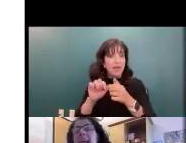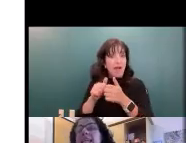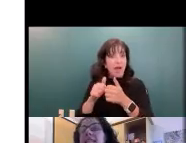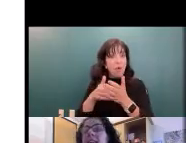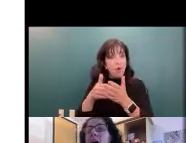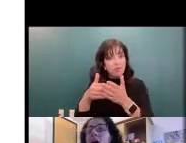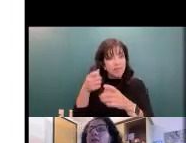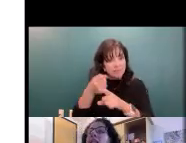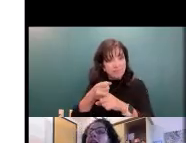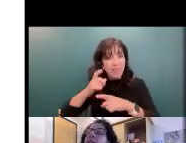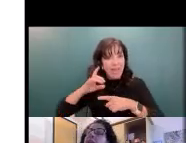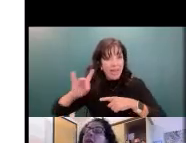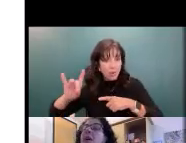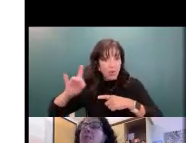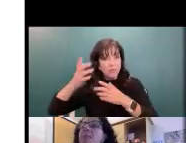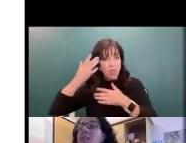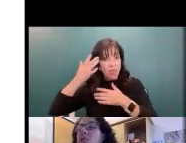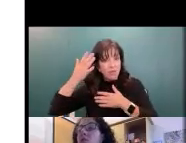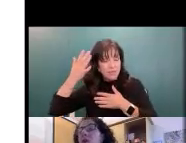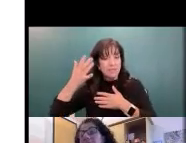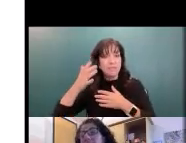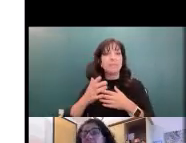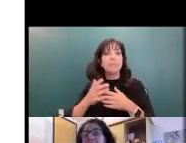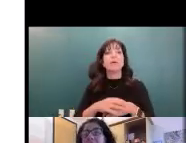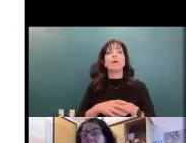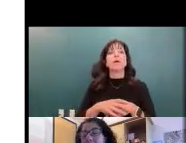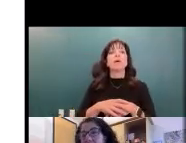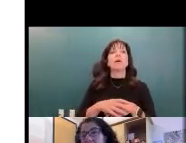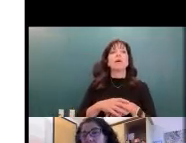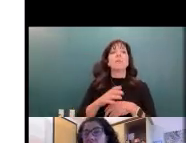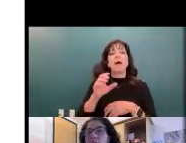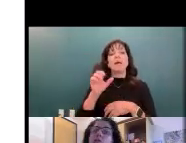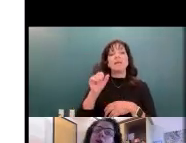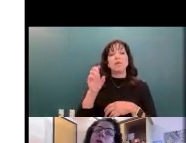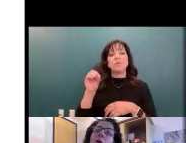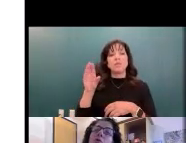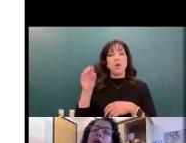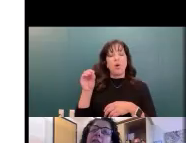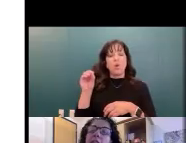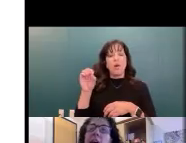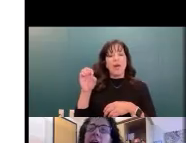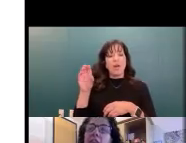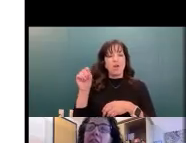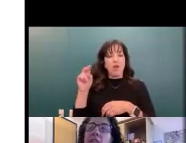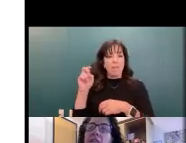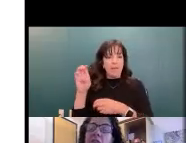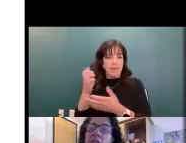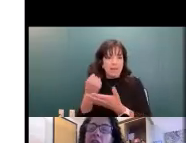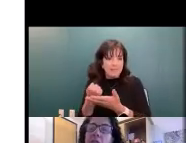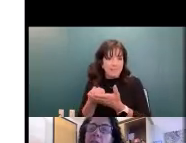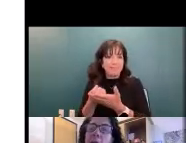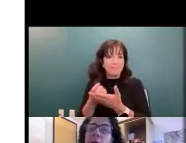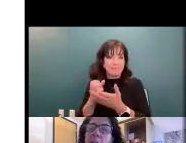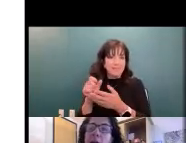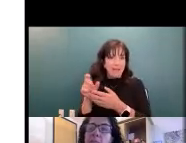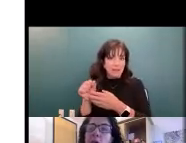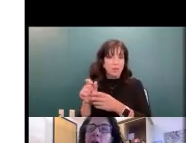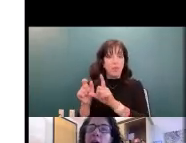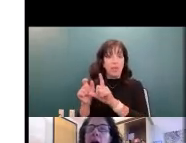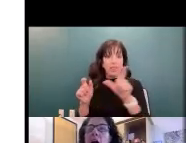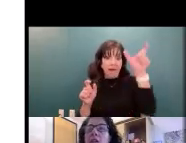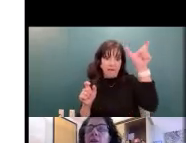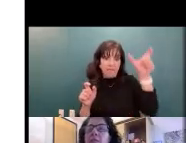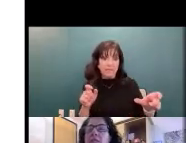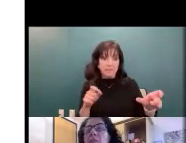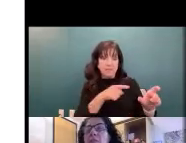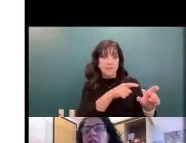8-year-olds is by socioeconomic status. So over on the left, this figure from a